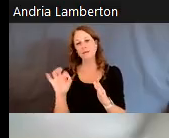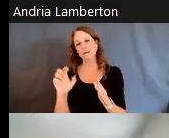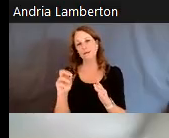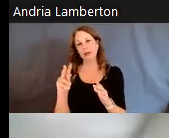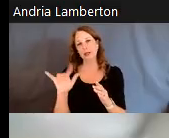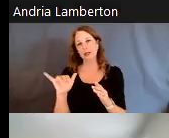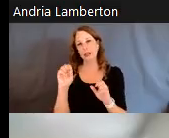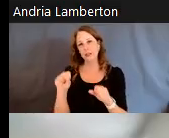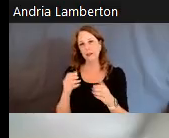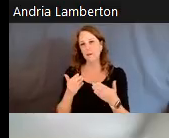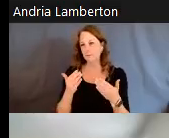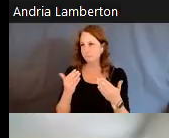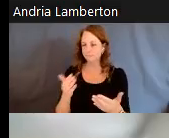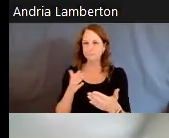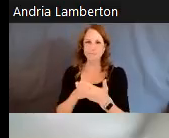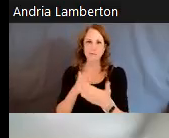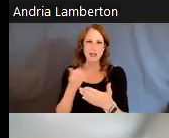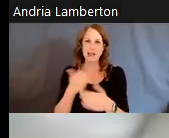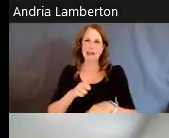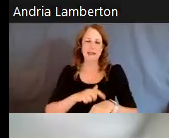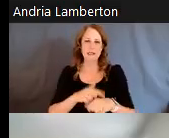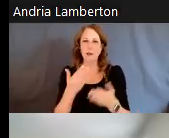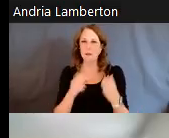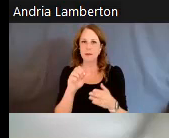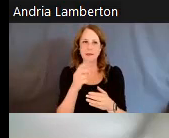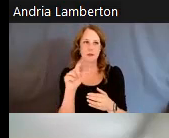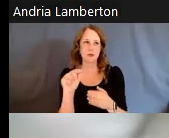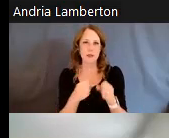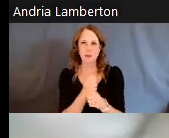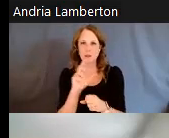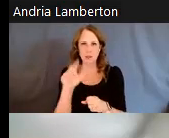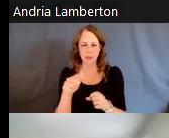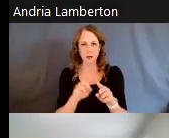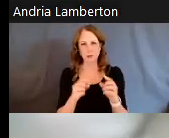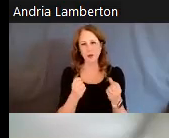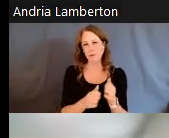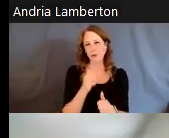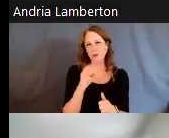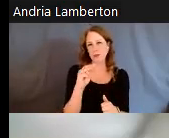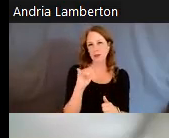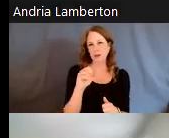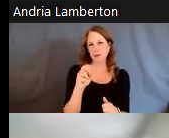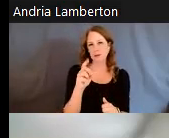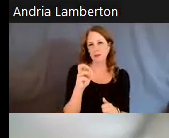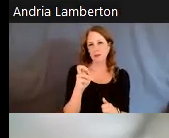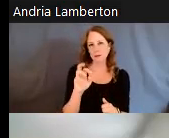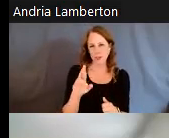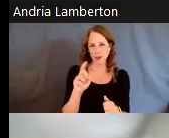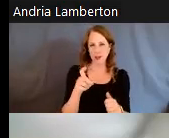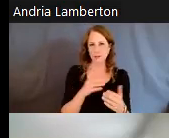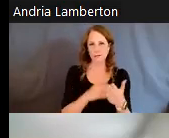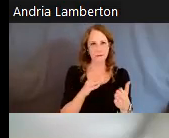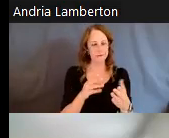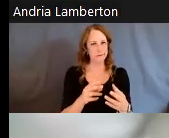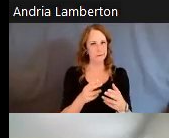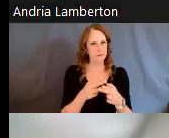any point in time, possibly even decades later. But most misdemeanors have to be charged fairly shortly after the